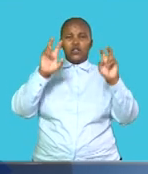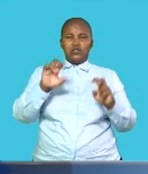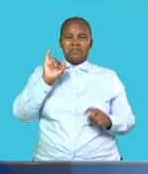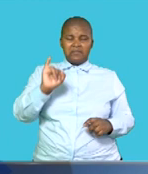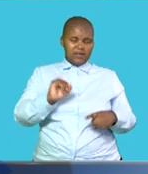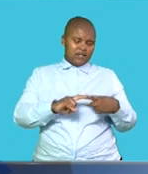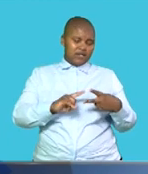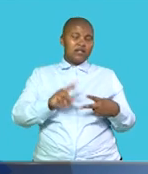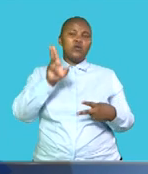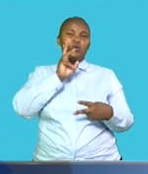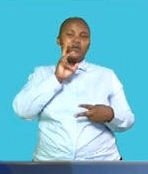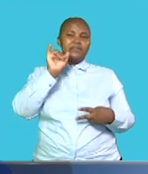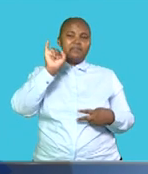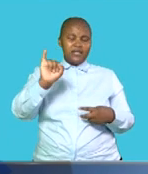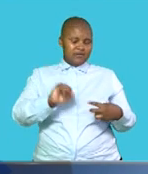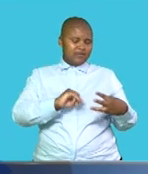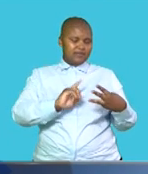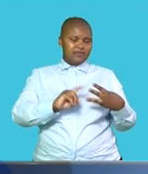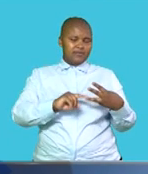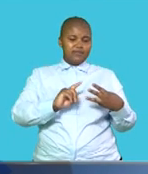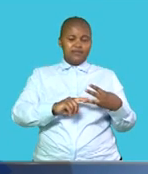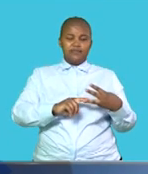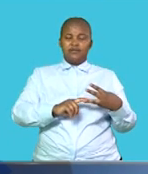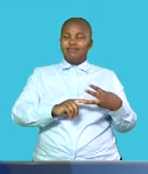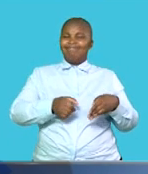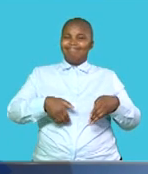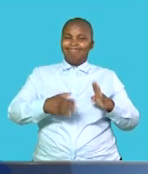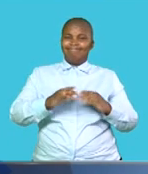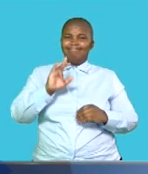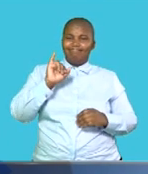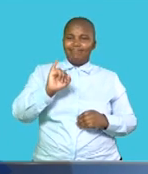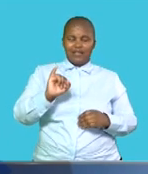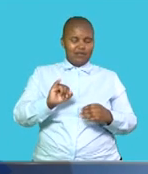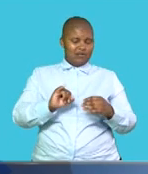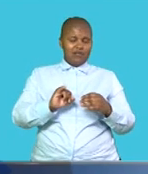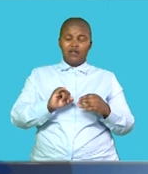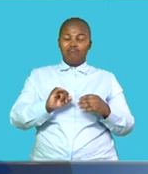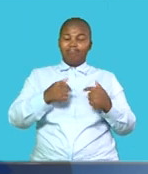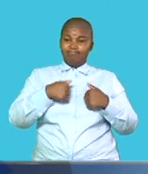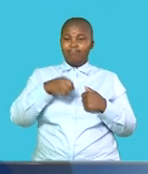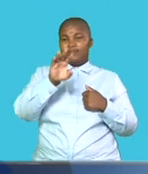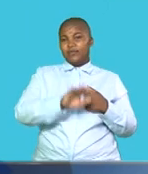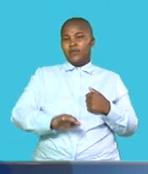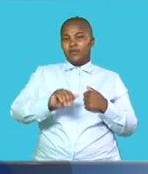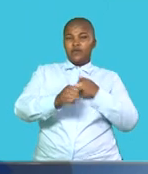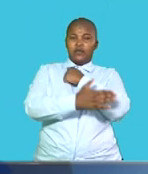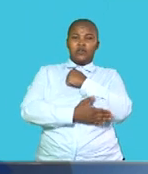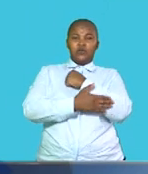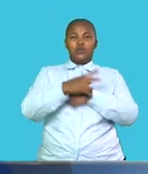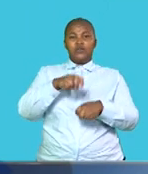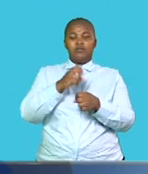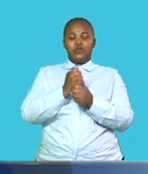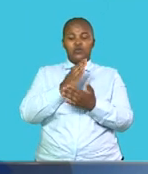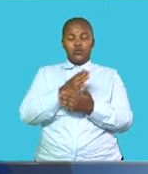water, we have bad rail, we have bad roads. For us as a country, we need to get